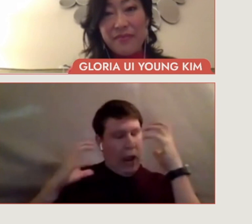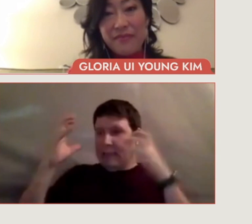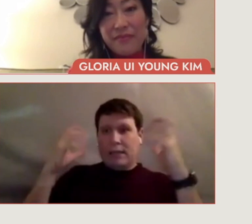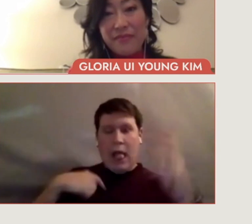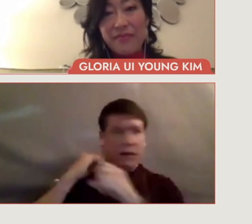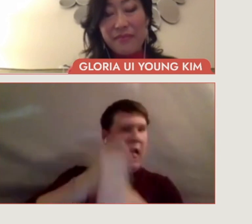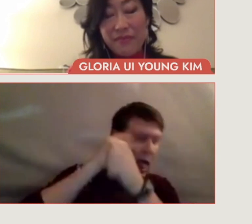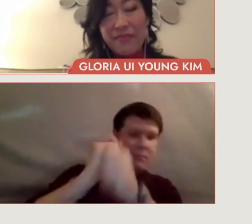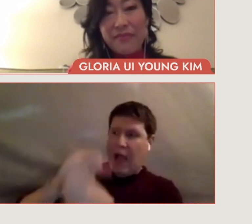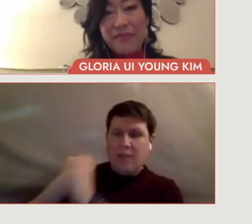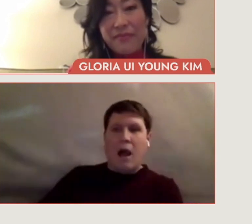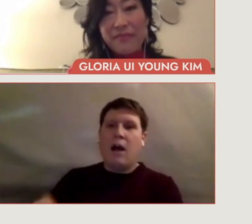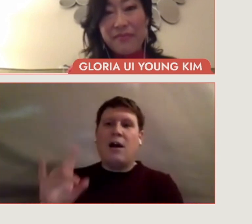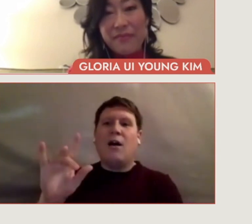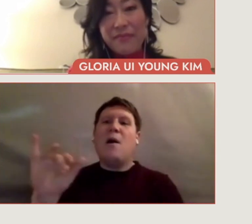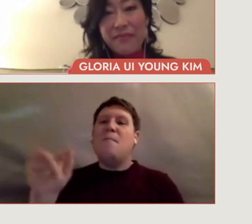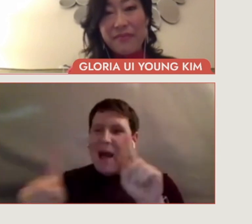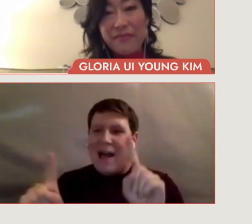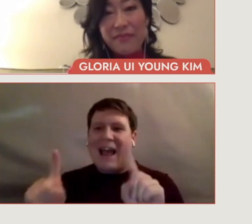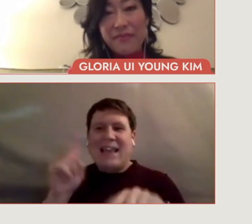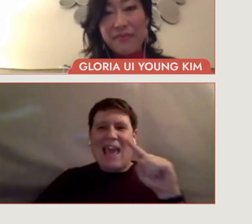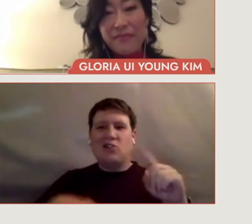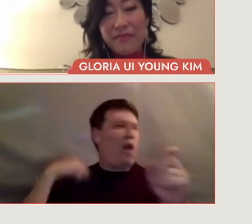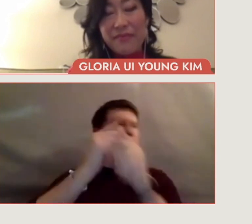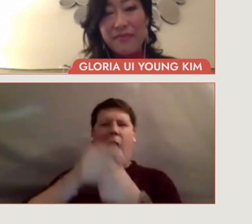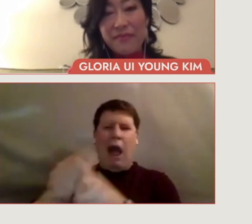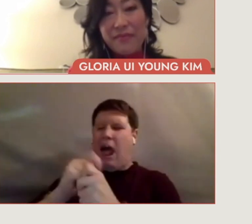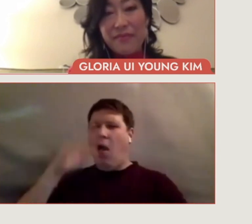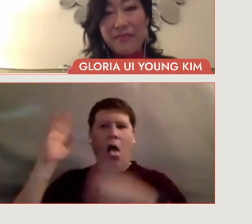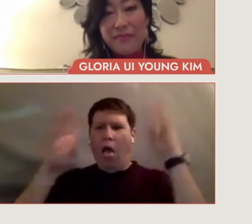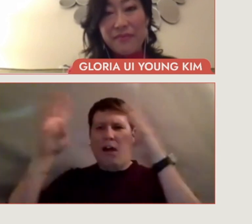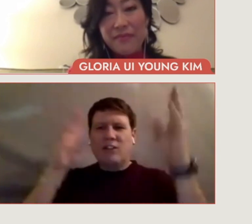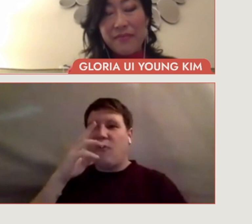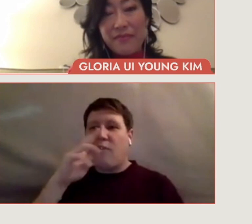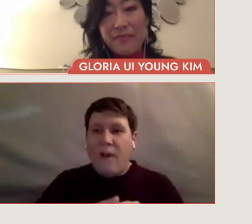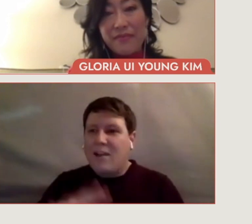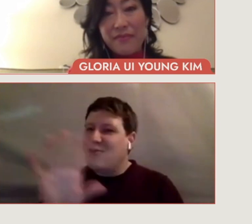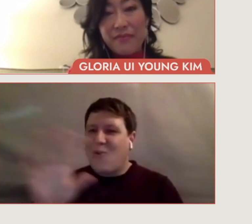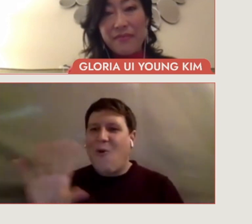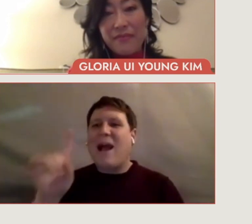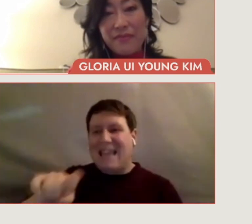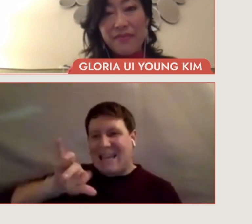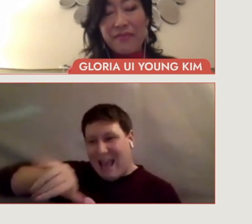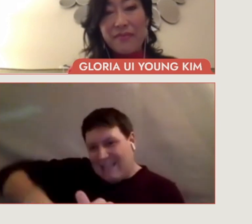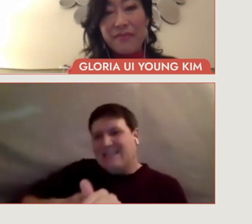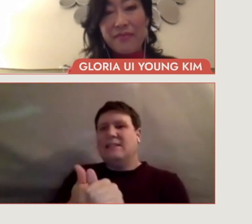with a reason. And that at first was really challenging. That was actually one of the audition slides that I